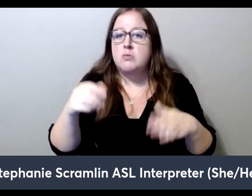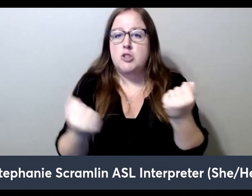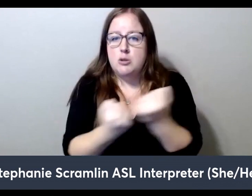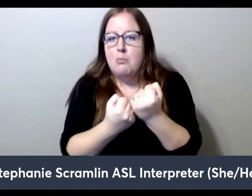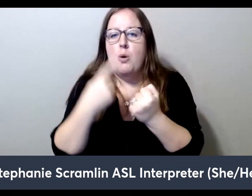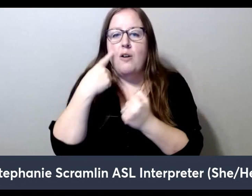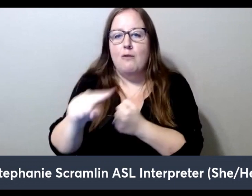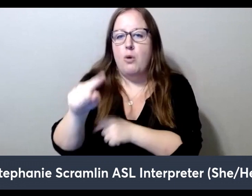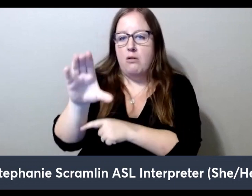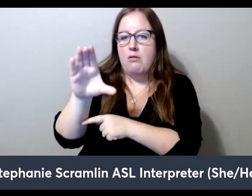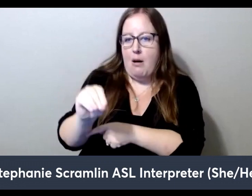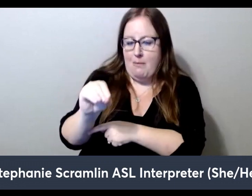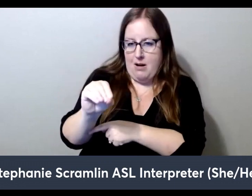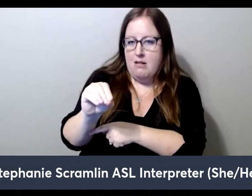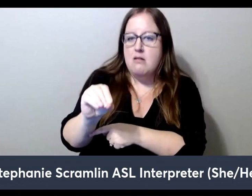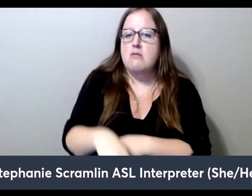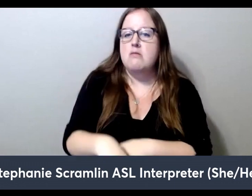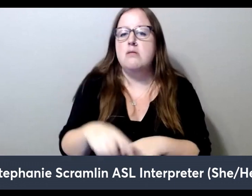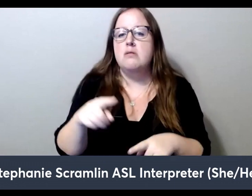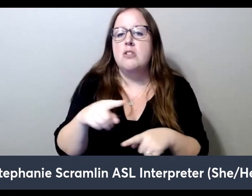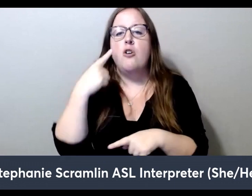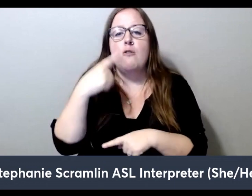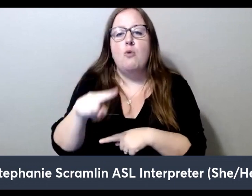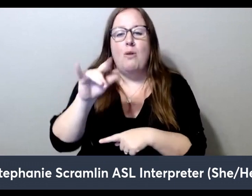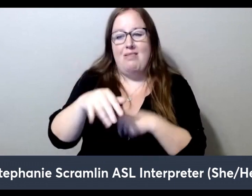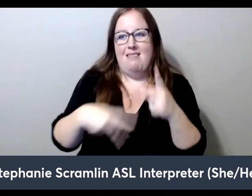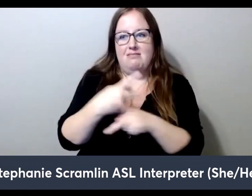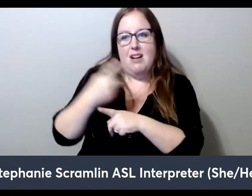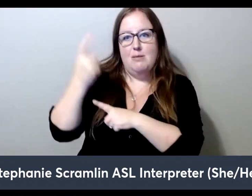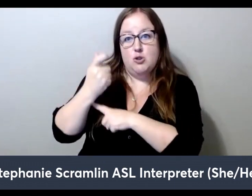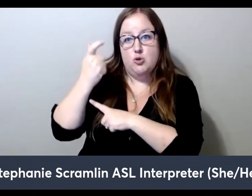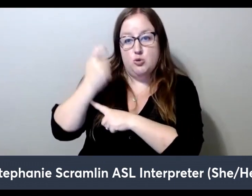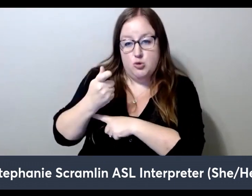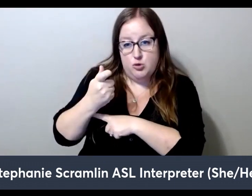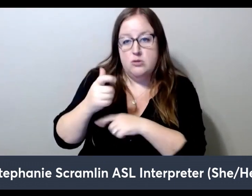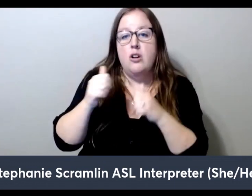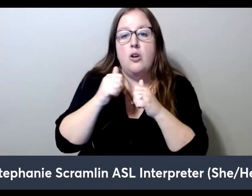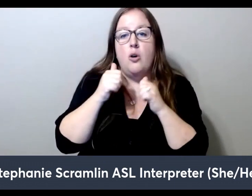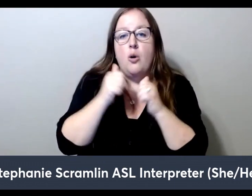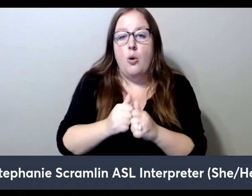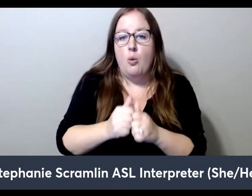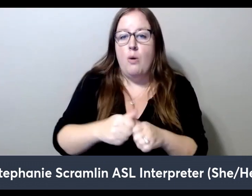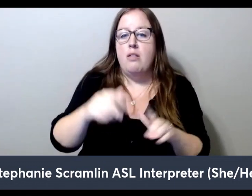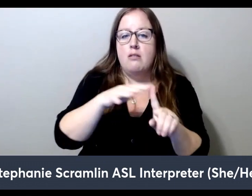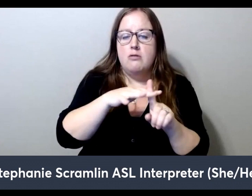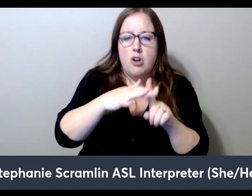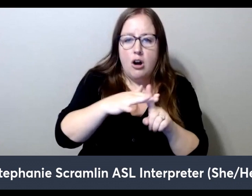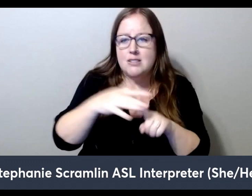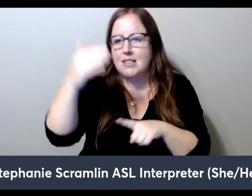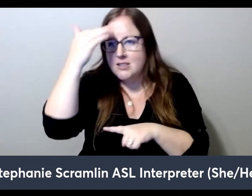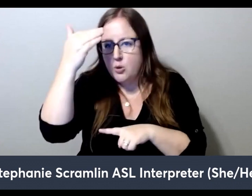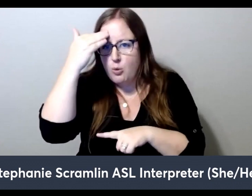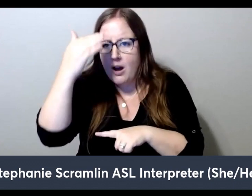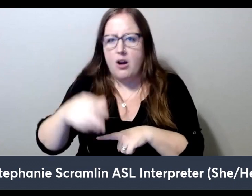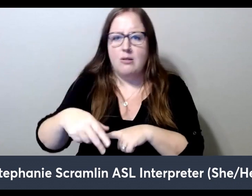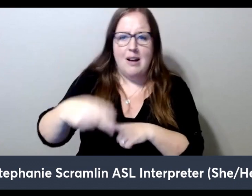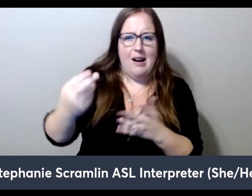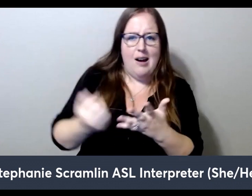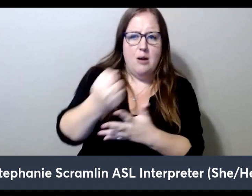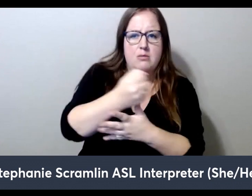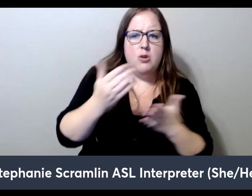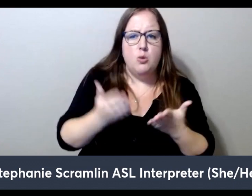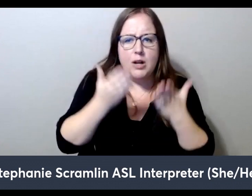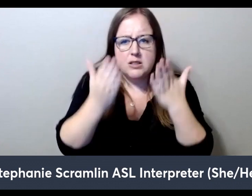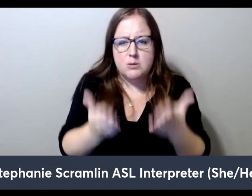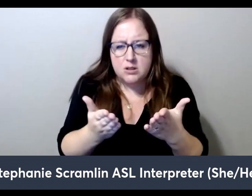customers, meaning customers on an enterprise support subscription, with curated, context-aware, high-priority recommendations and